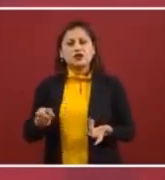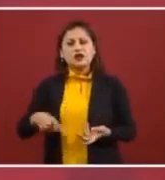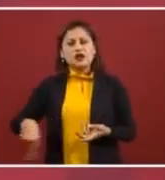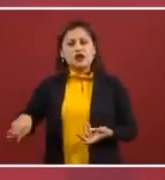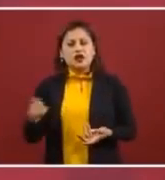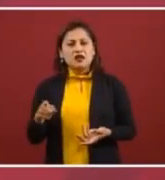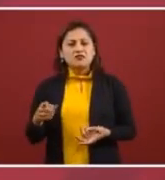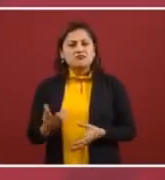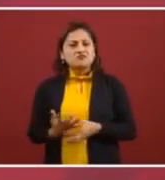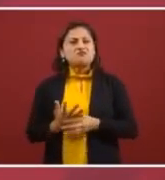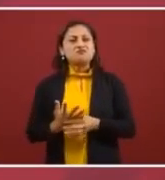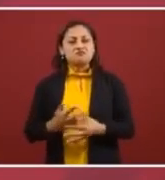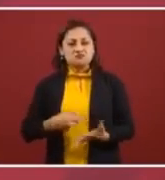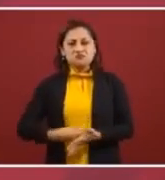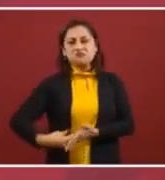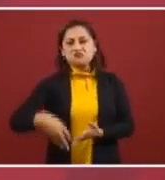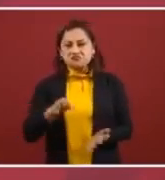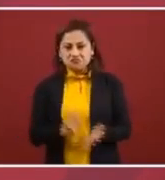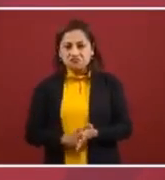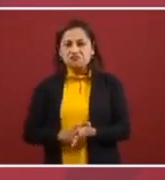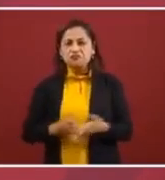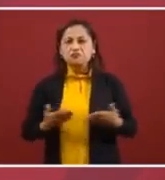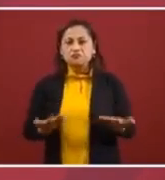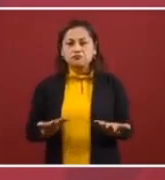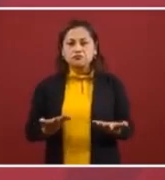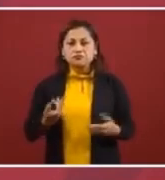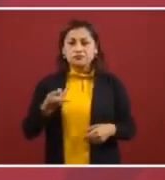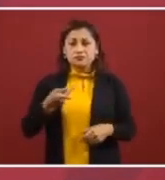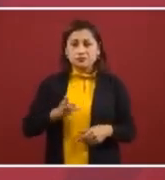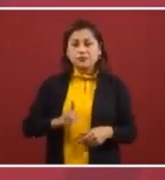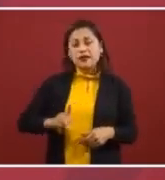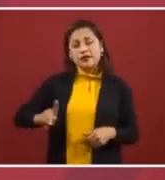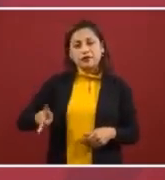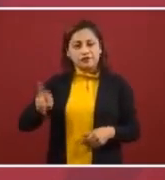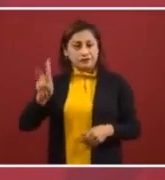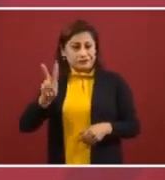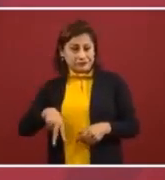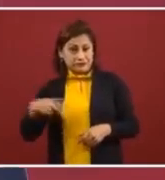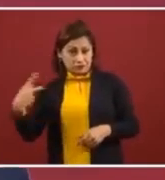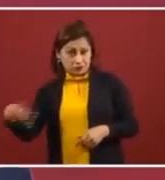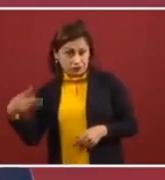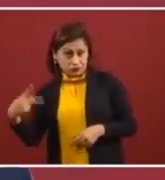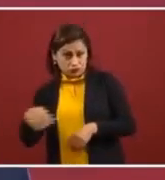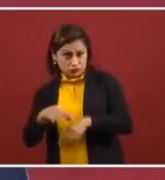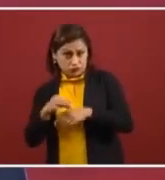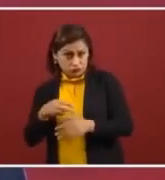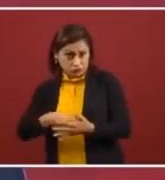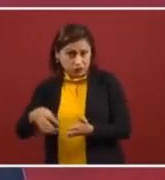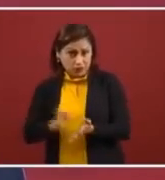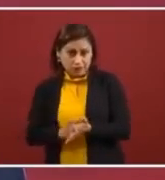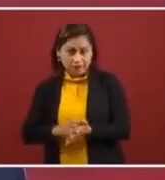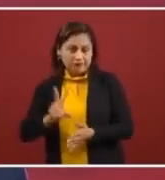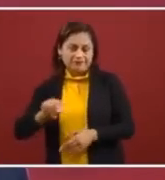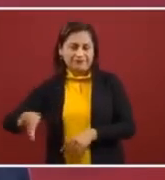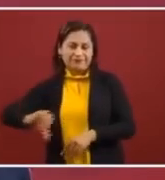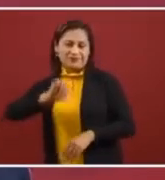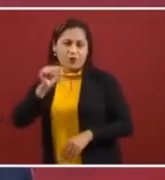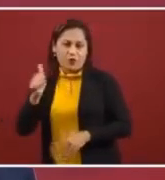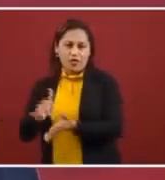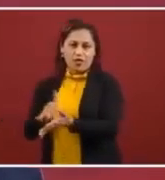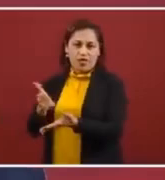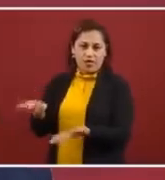because they're supposedly so strong and valiant, but those are the pants of someone else.